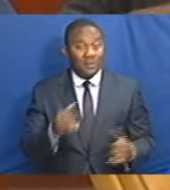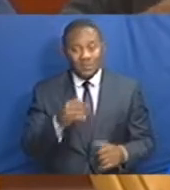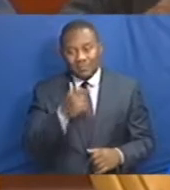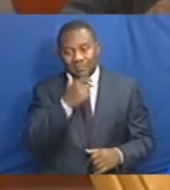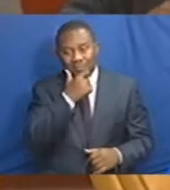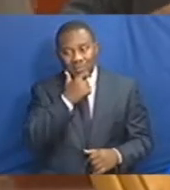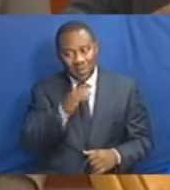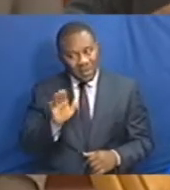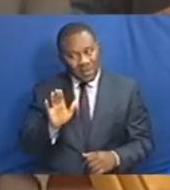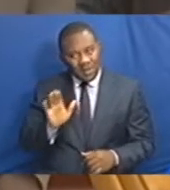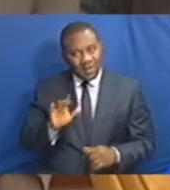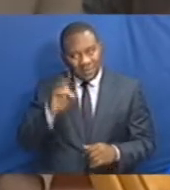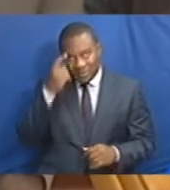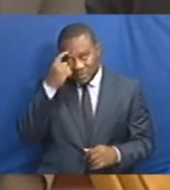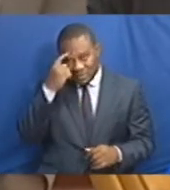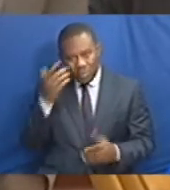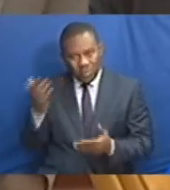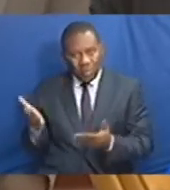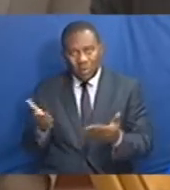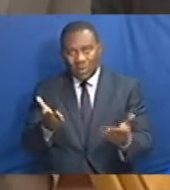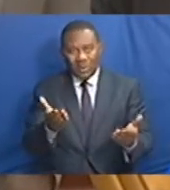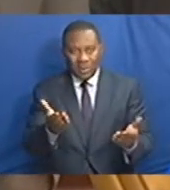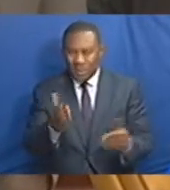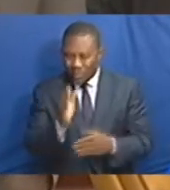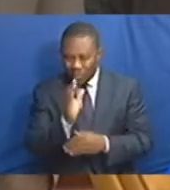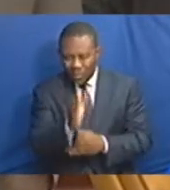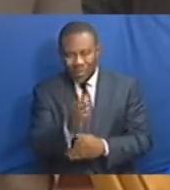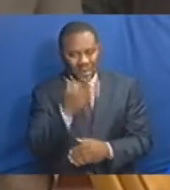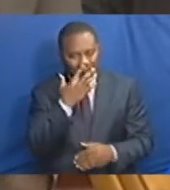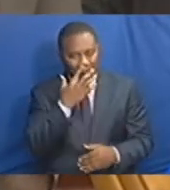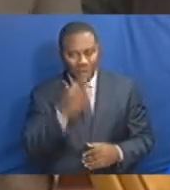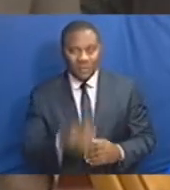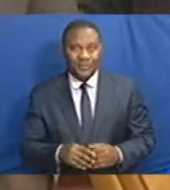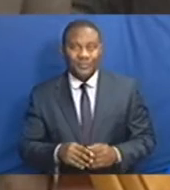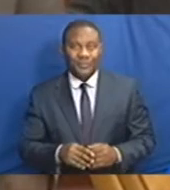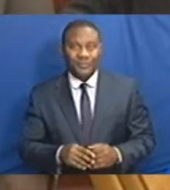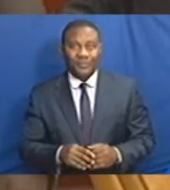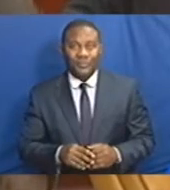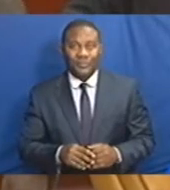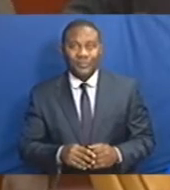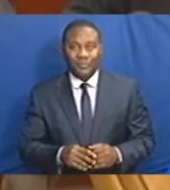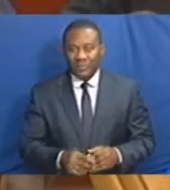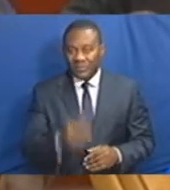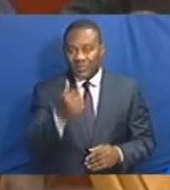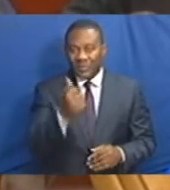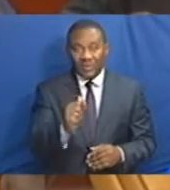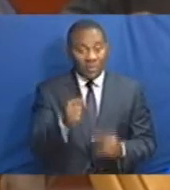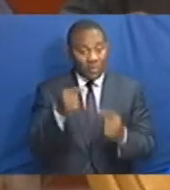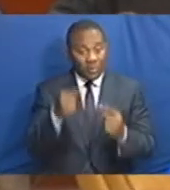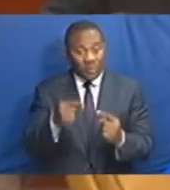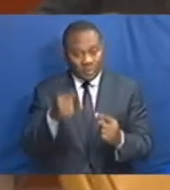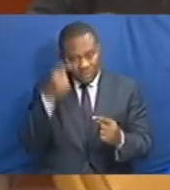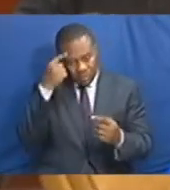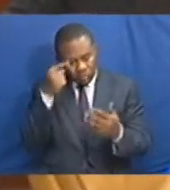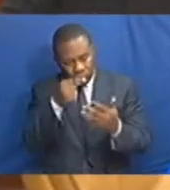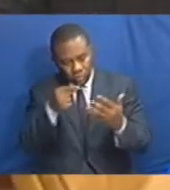come, and he has given us the direction. The direction is 10-point agenda with which